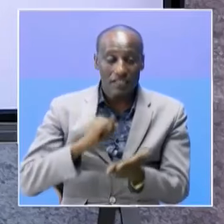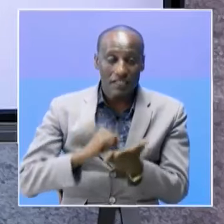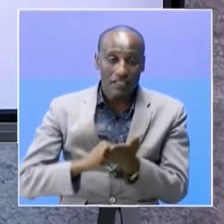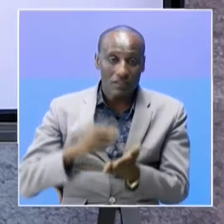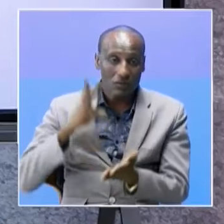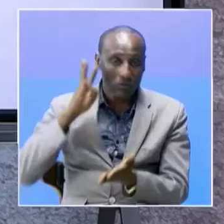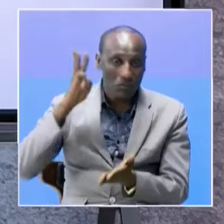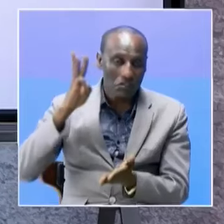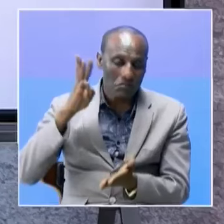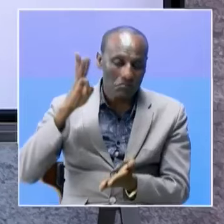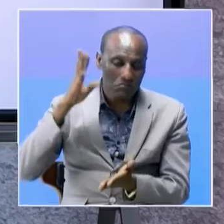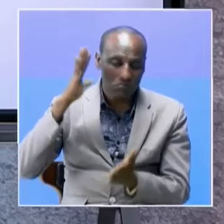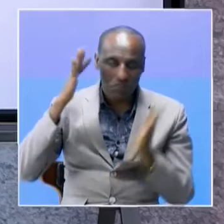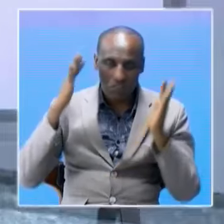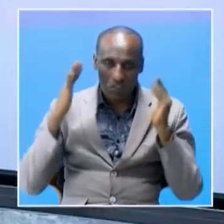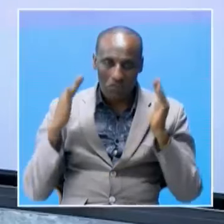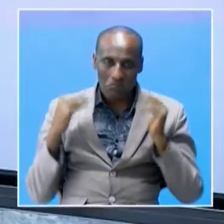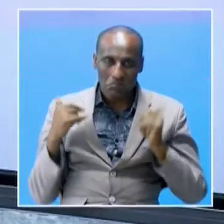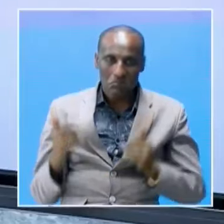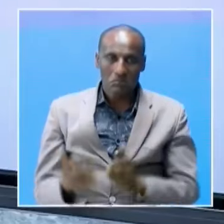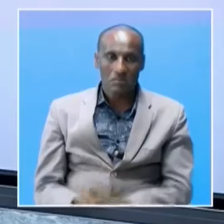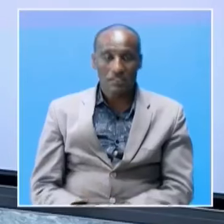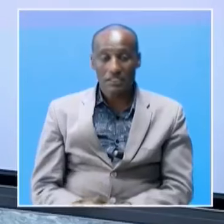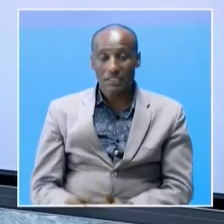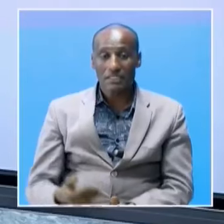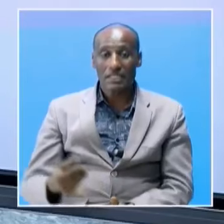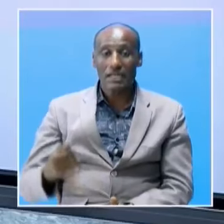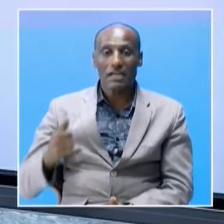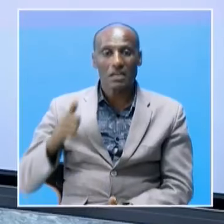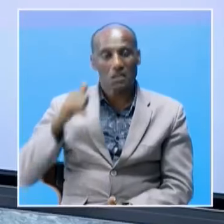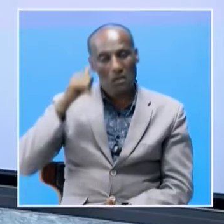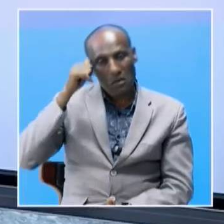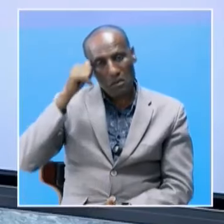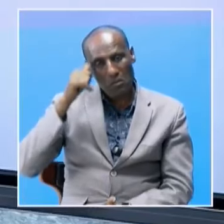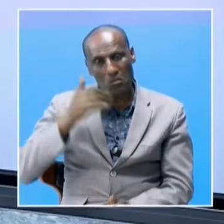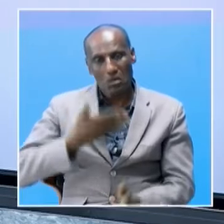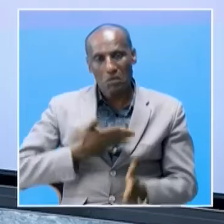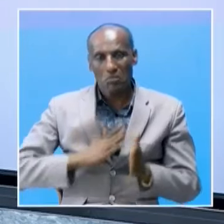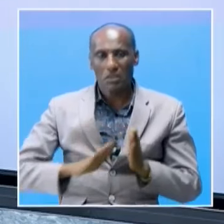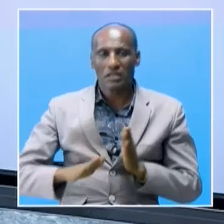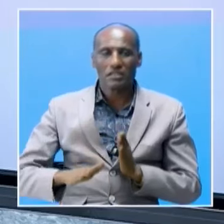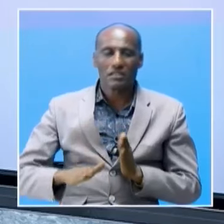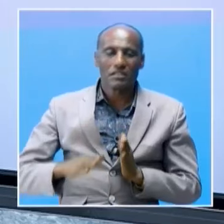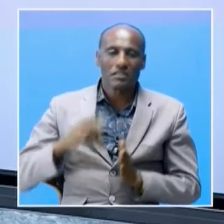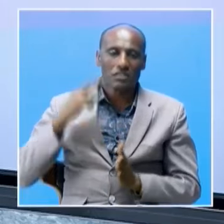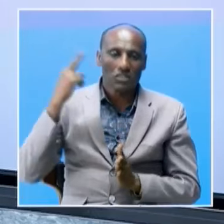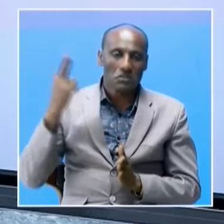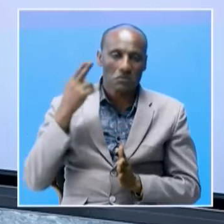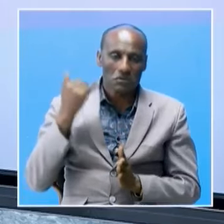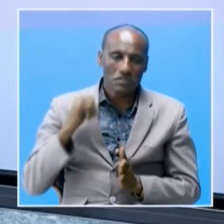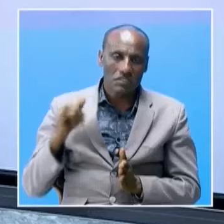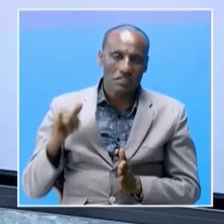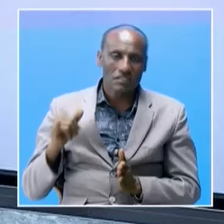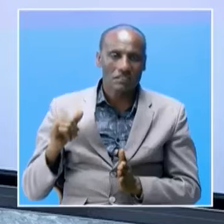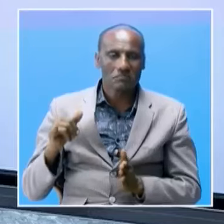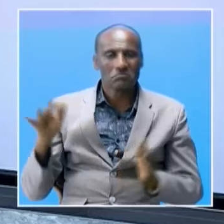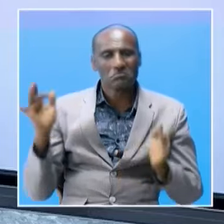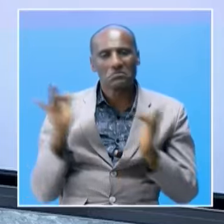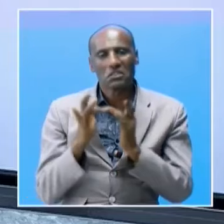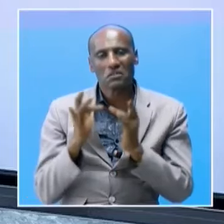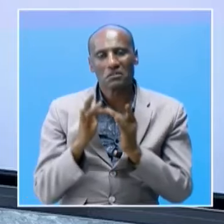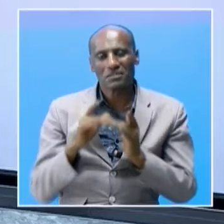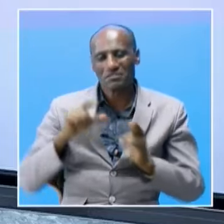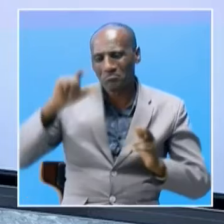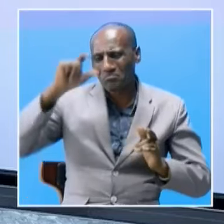rain. A weatherman is a human being, right? He is also using technologies. But there is a little